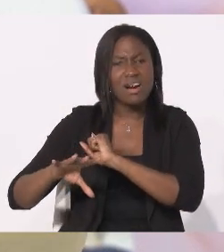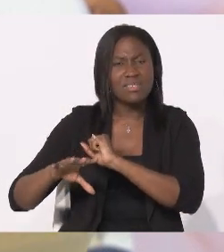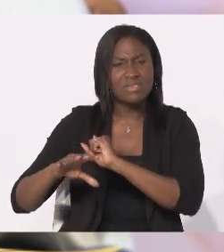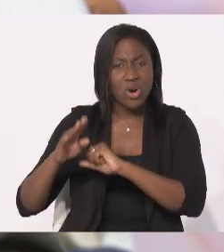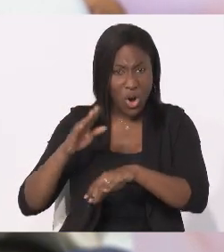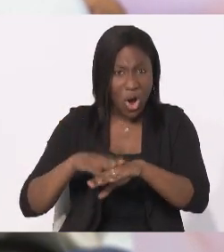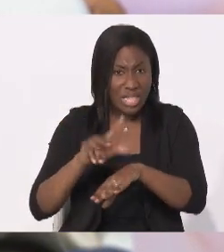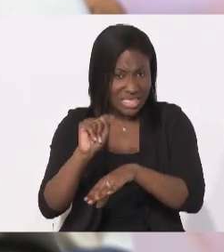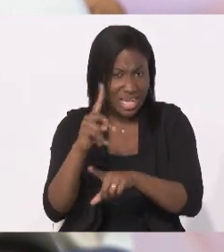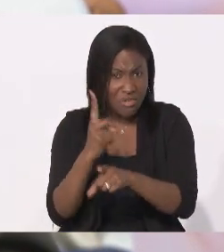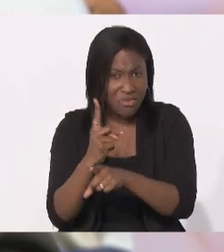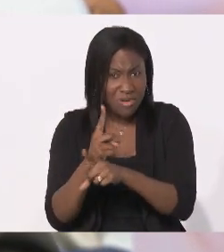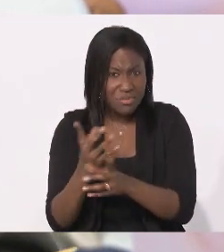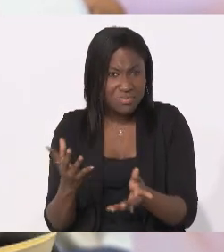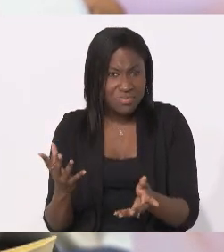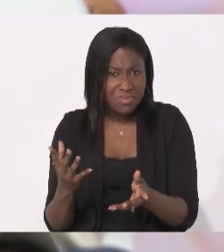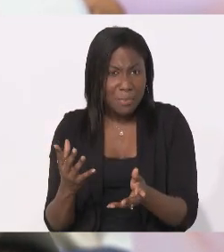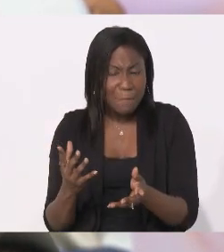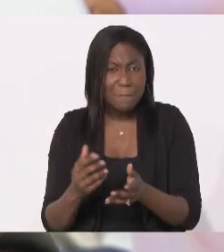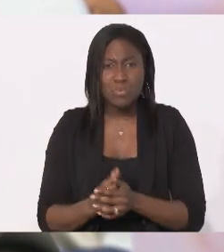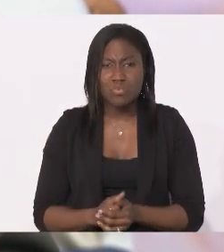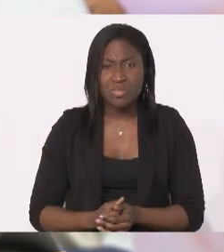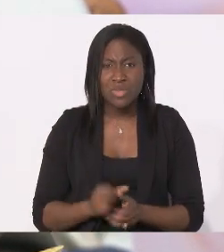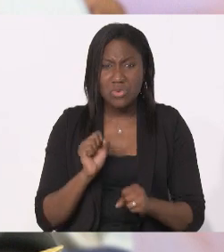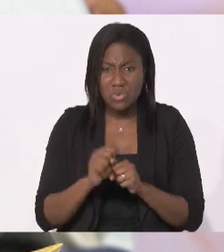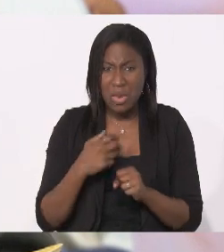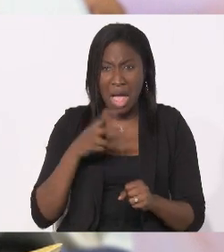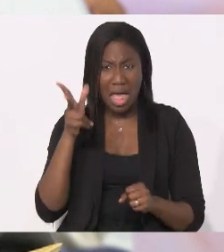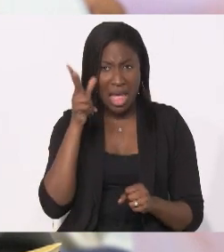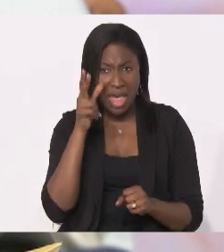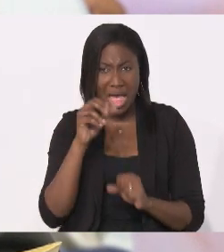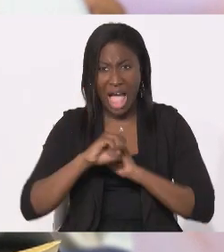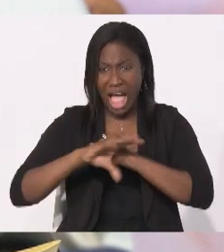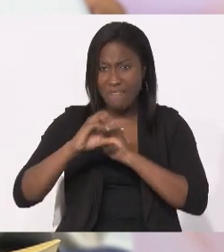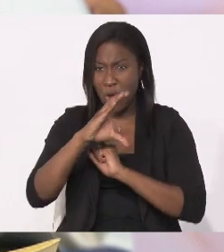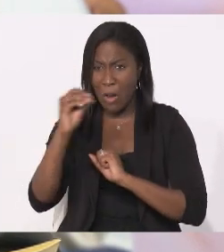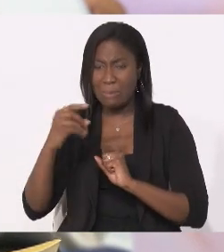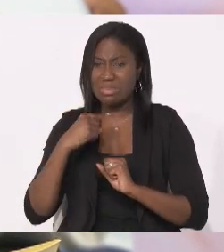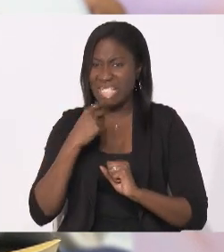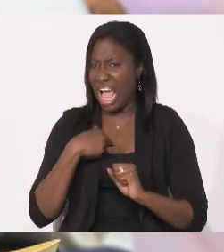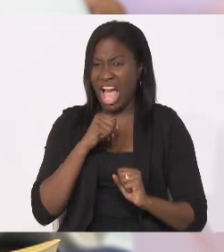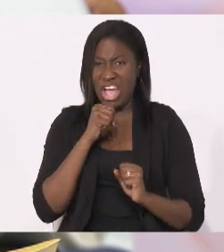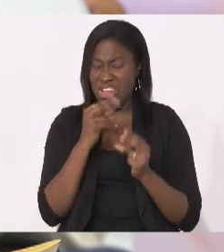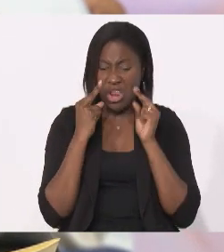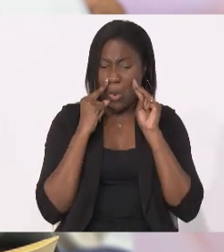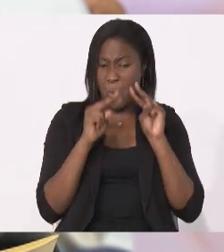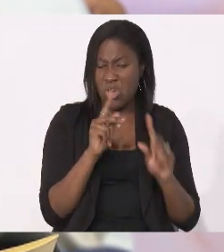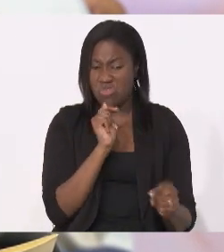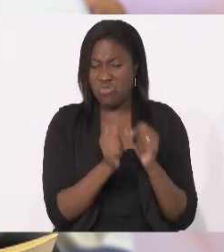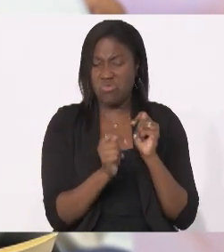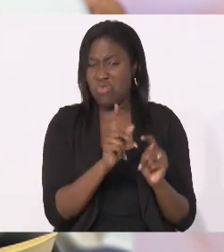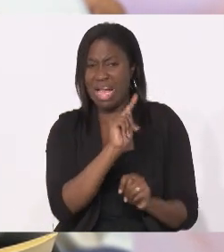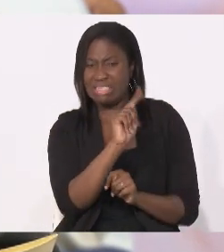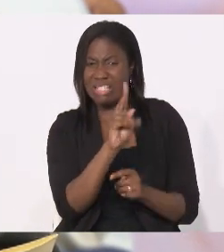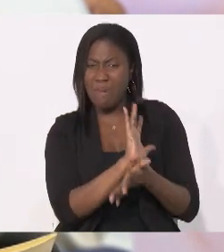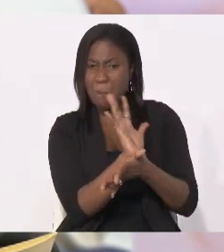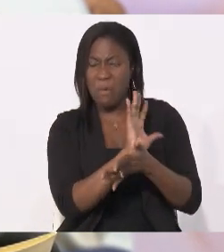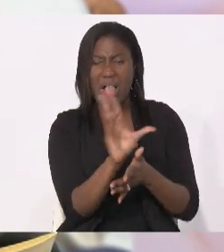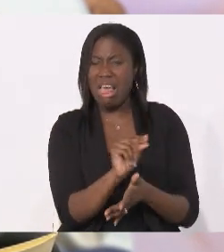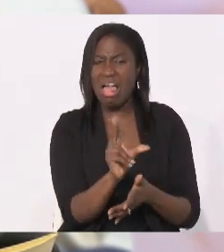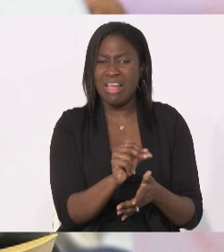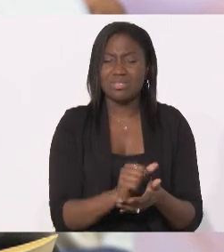potential is here. Yeah. If we can get it produced, packaged, and shared. It's not overnight. And it's